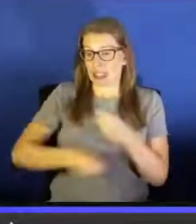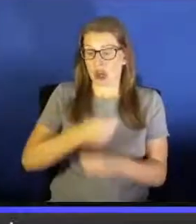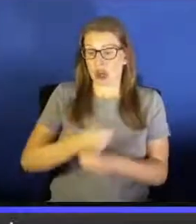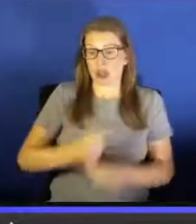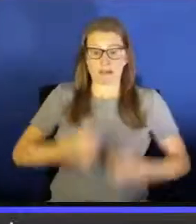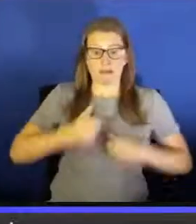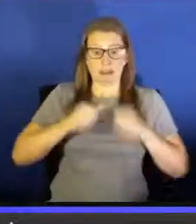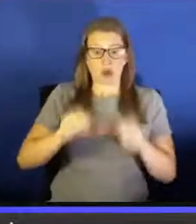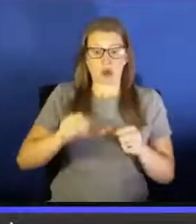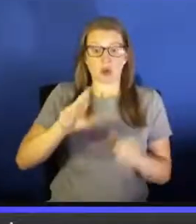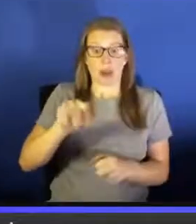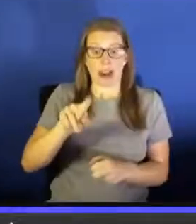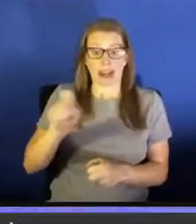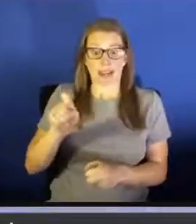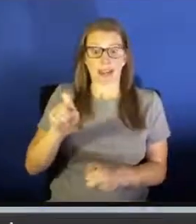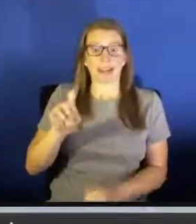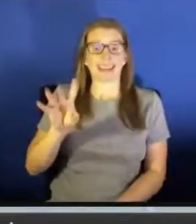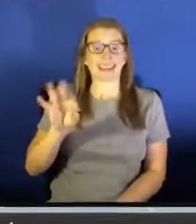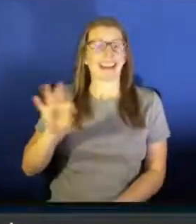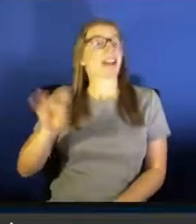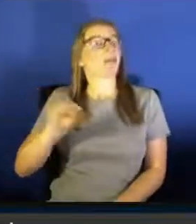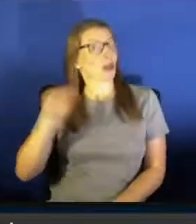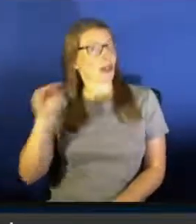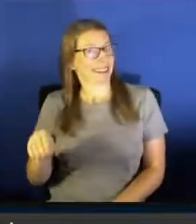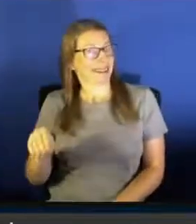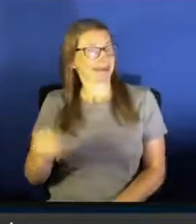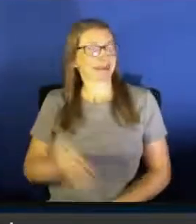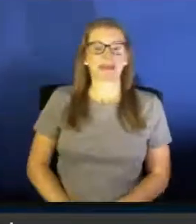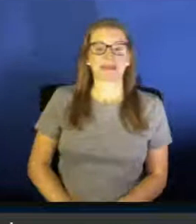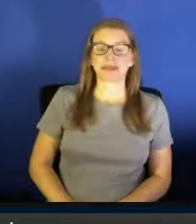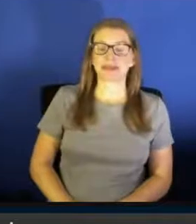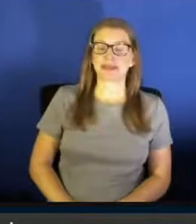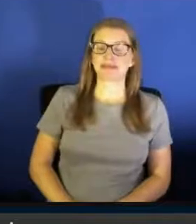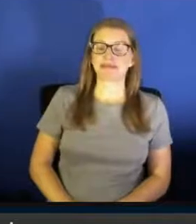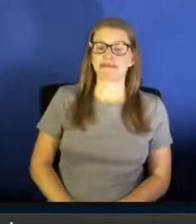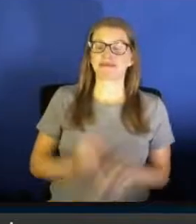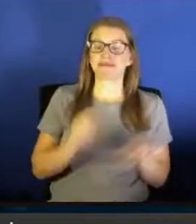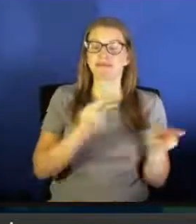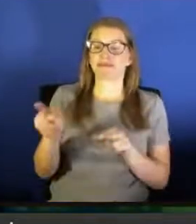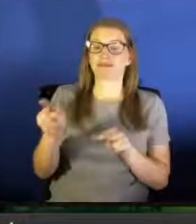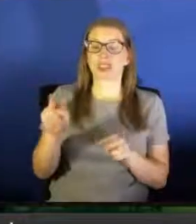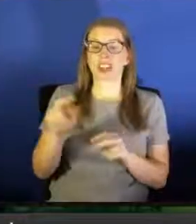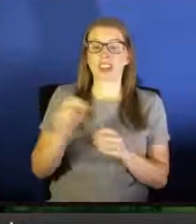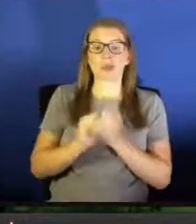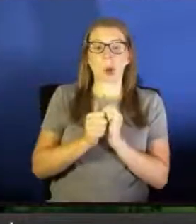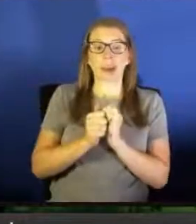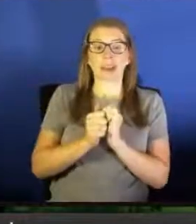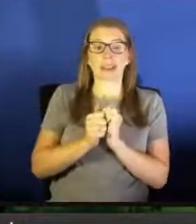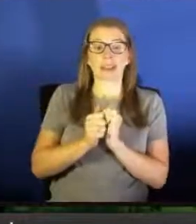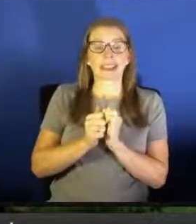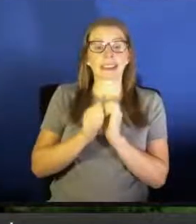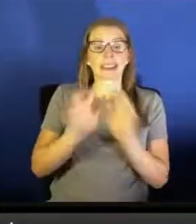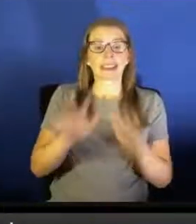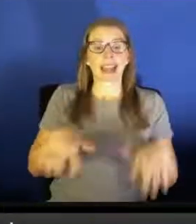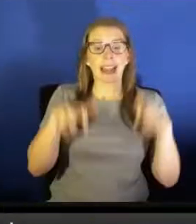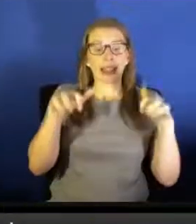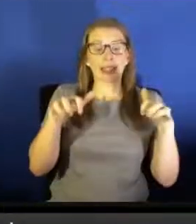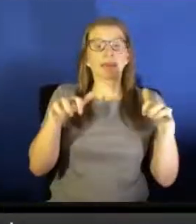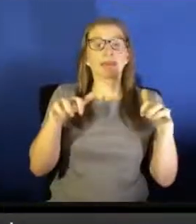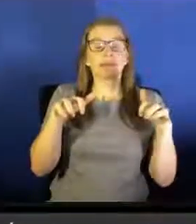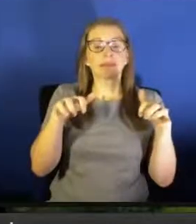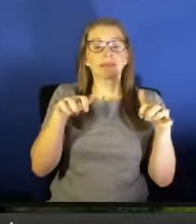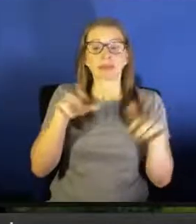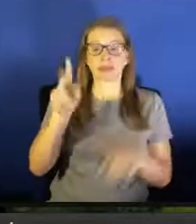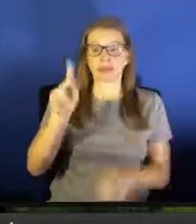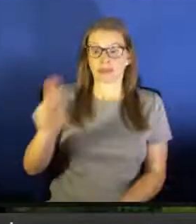about 98%. A live look now near the sports stadium complex where the Royals and the University of Kansas Cancer Center